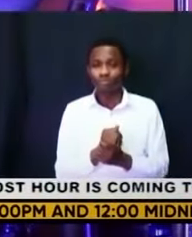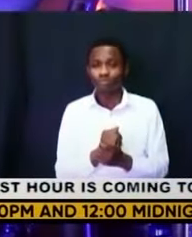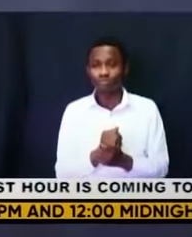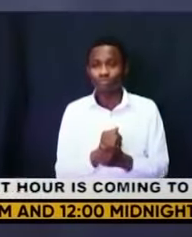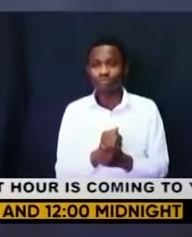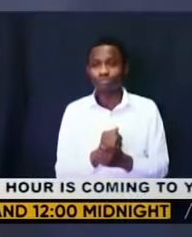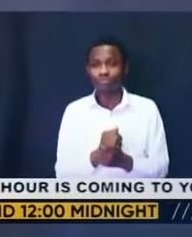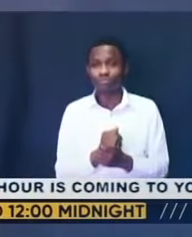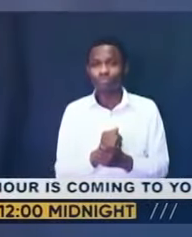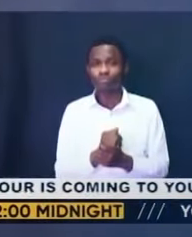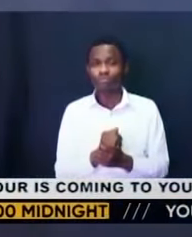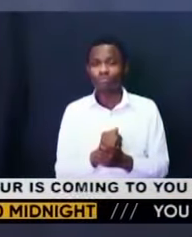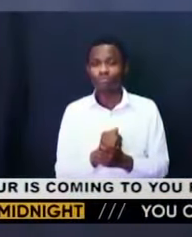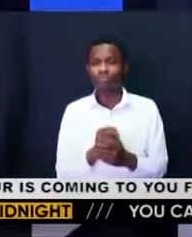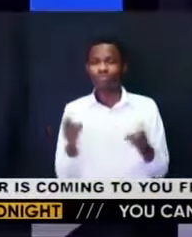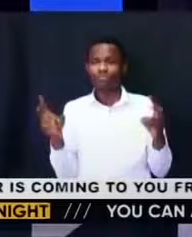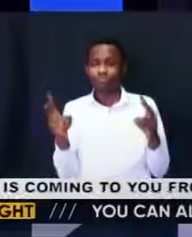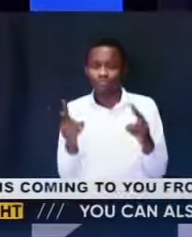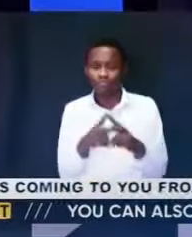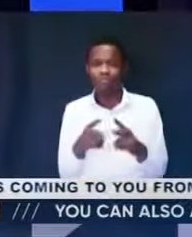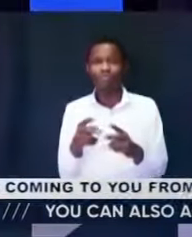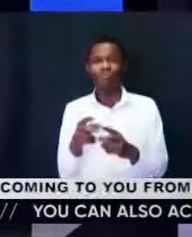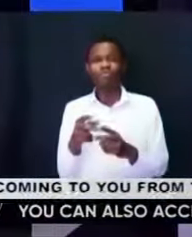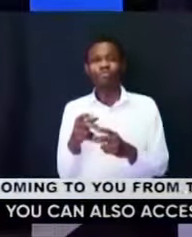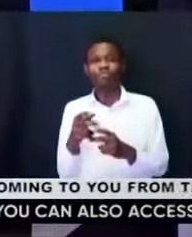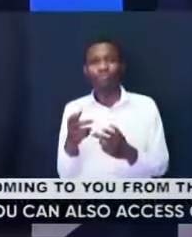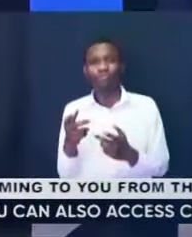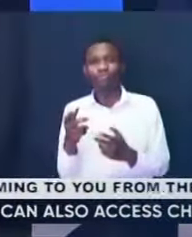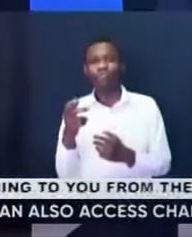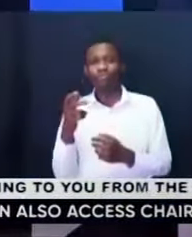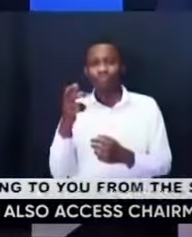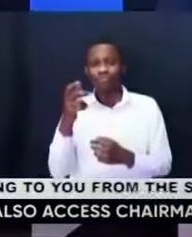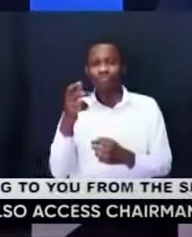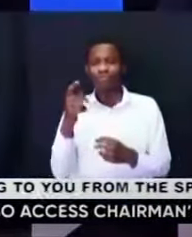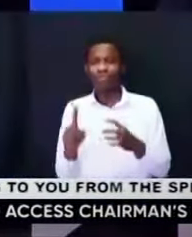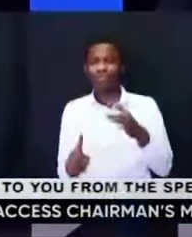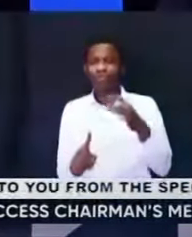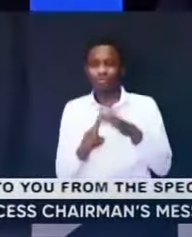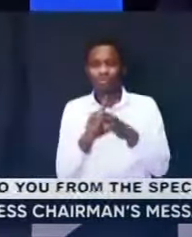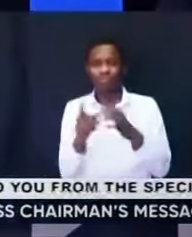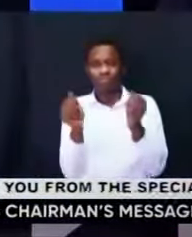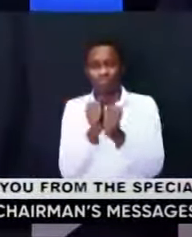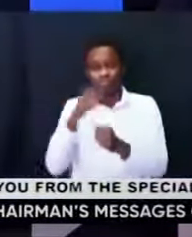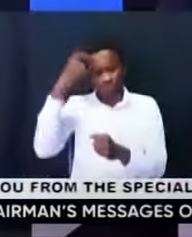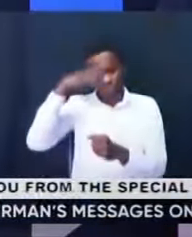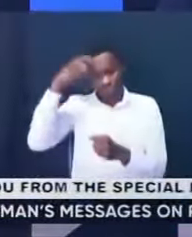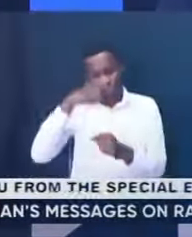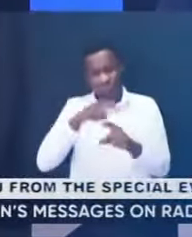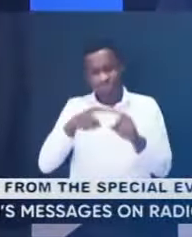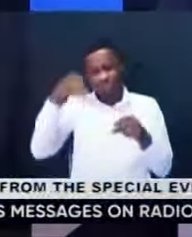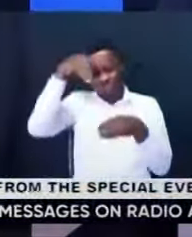appears with some kind of uh wisdom but within it is a spirit of